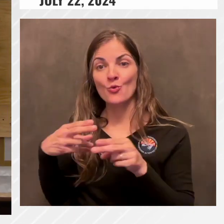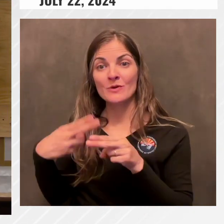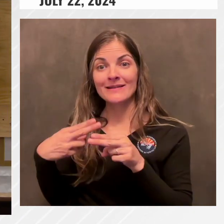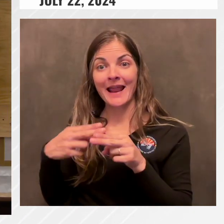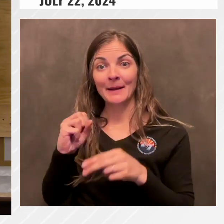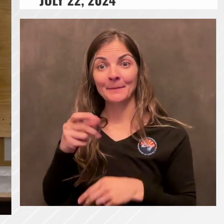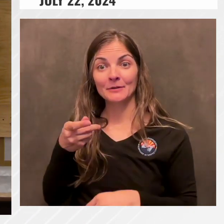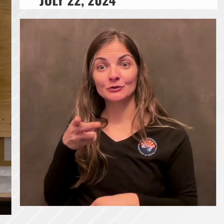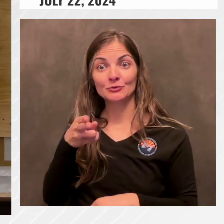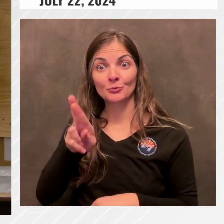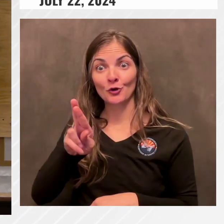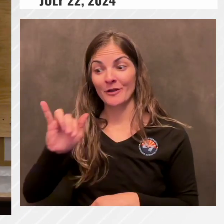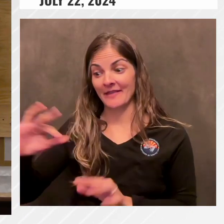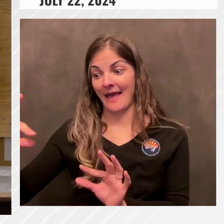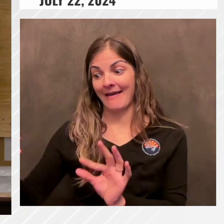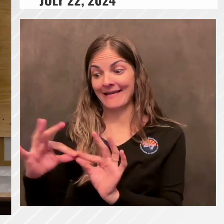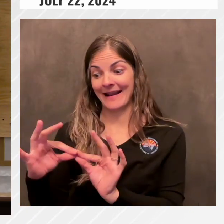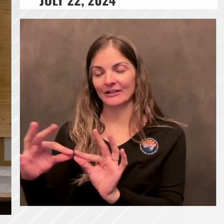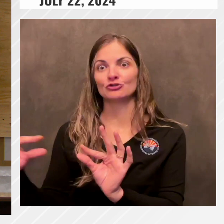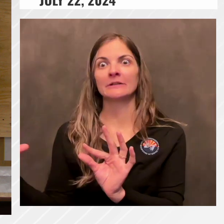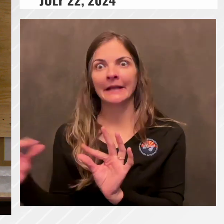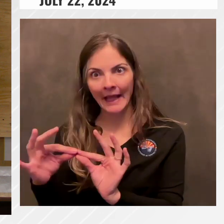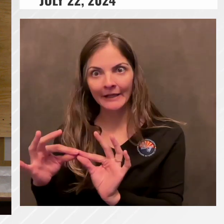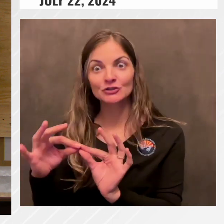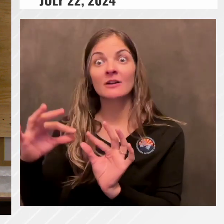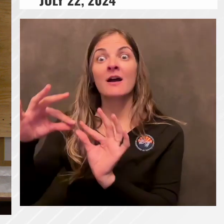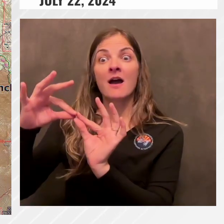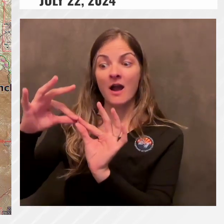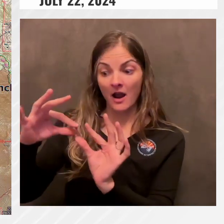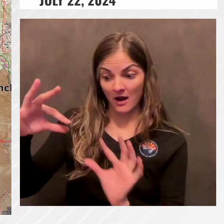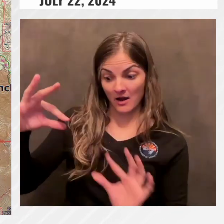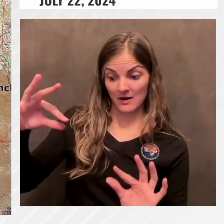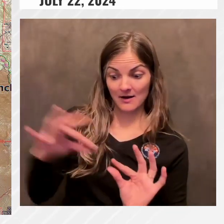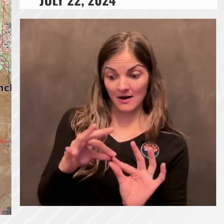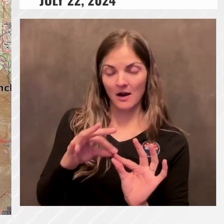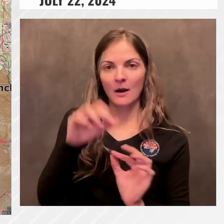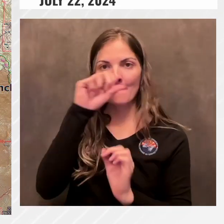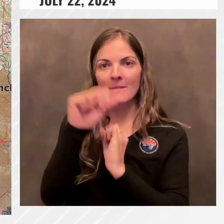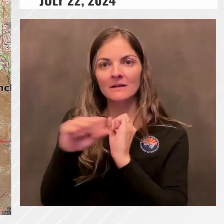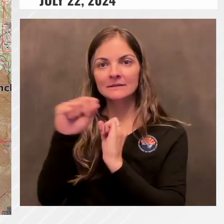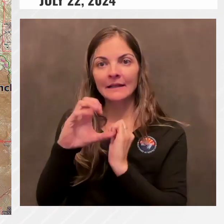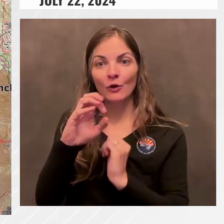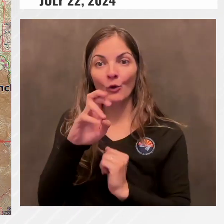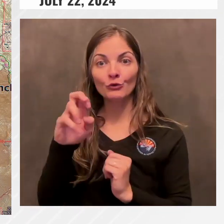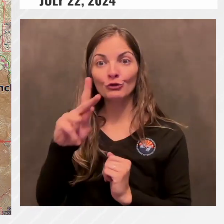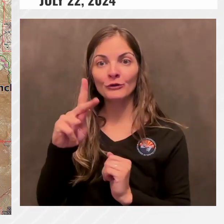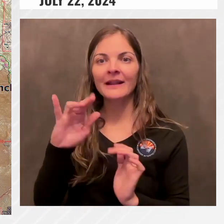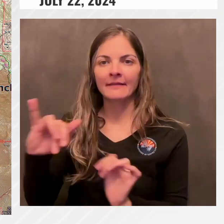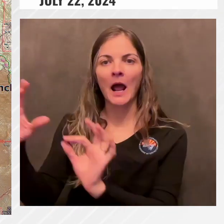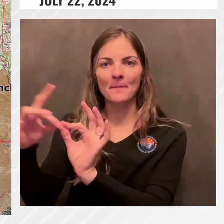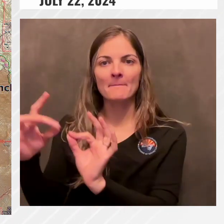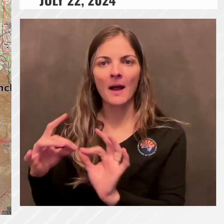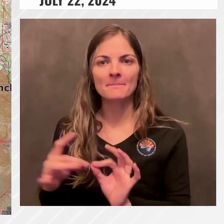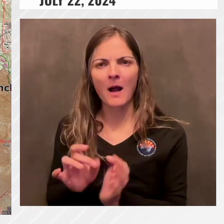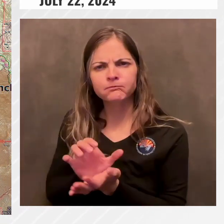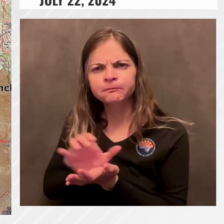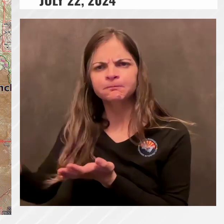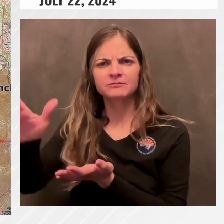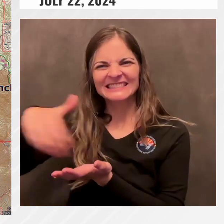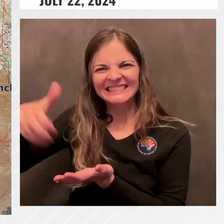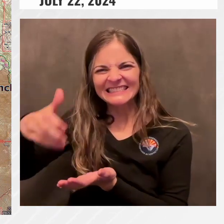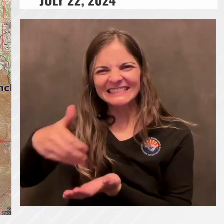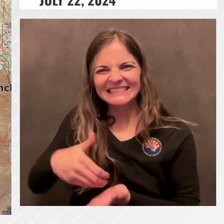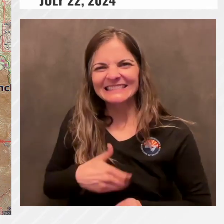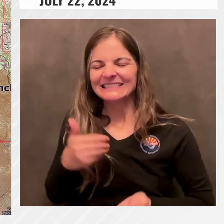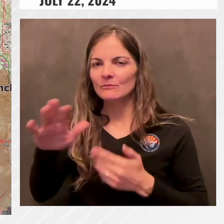firing operation was a huge success yesterday. That's what this identifier on the map, it identifies, this marking